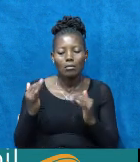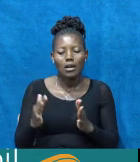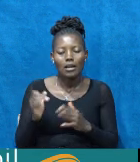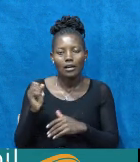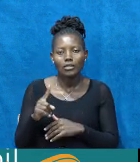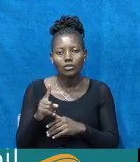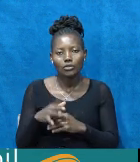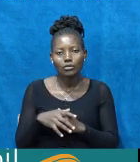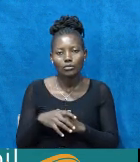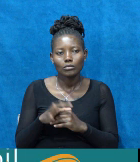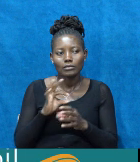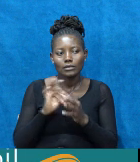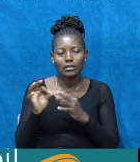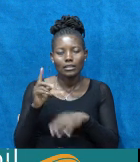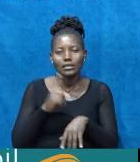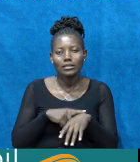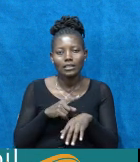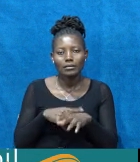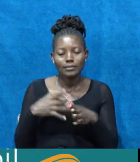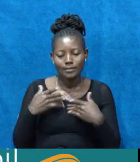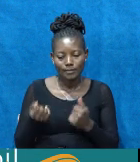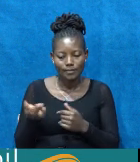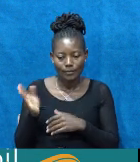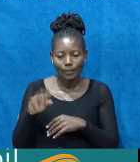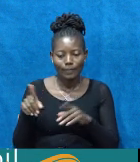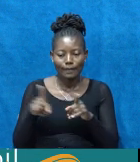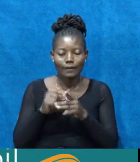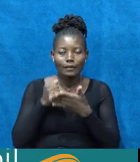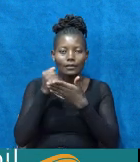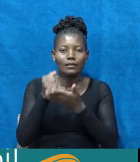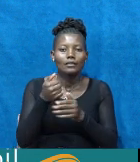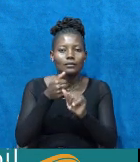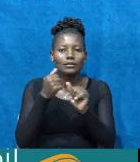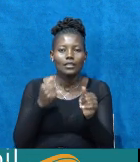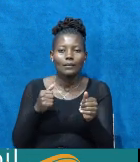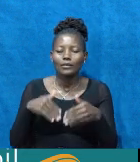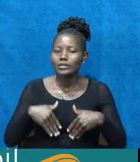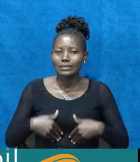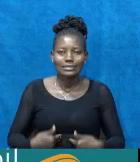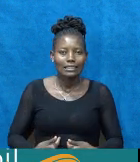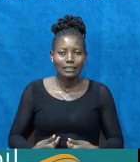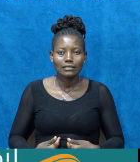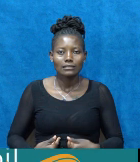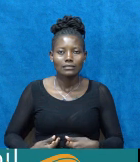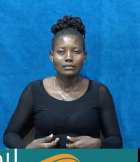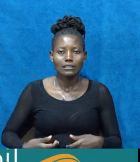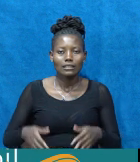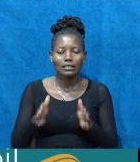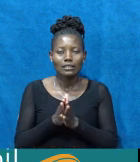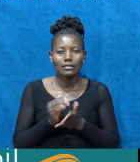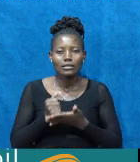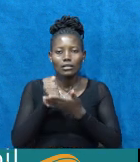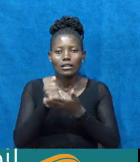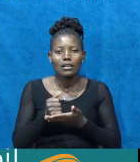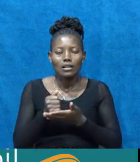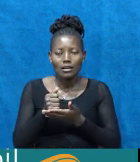production, immune support, and we have mentioned quite earlier that the immunity of an athlete needs to be